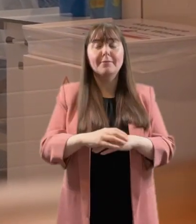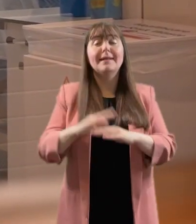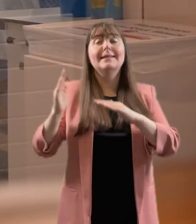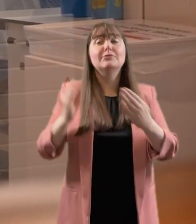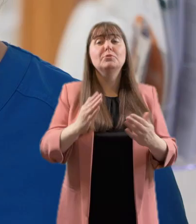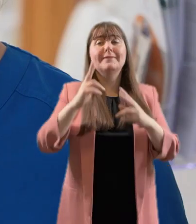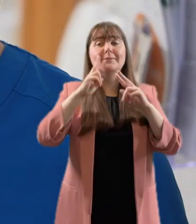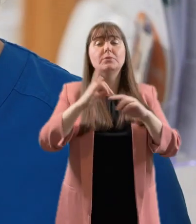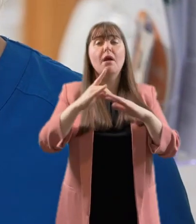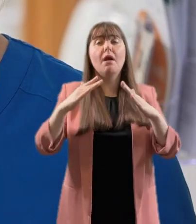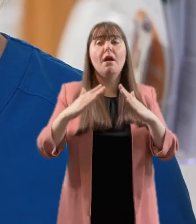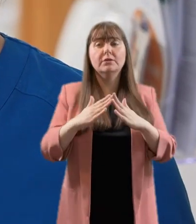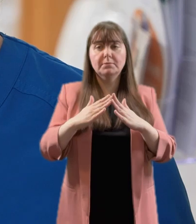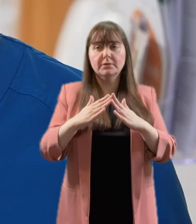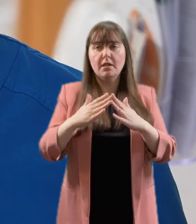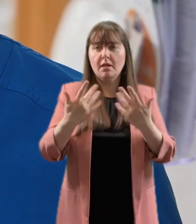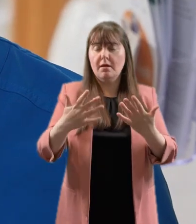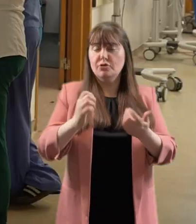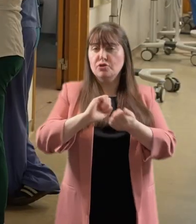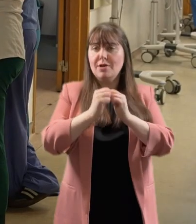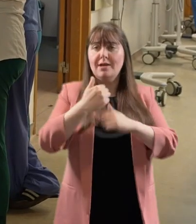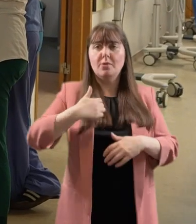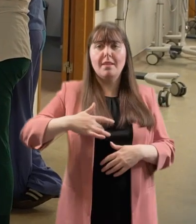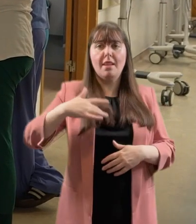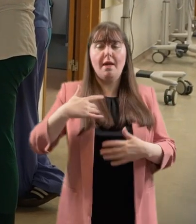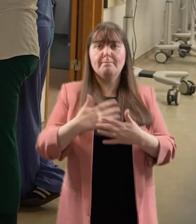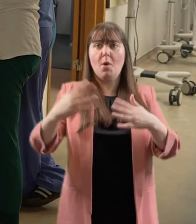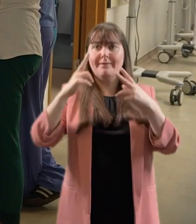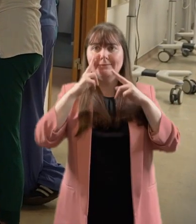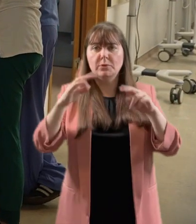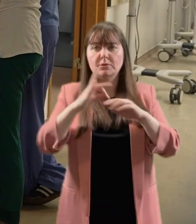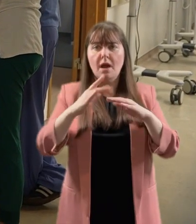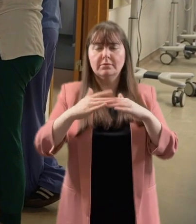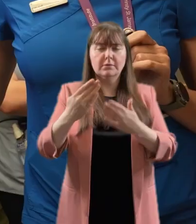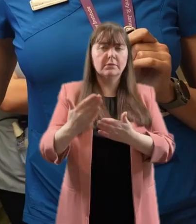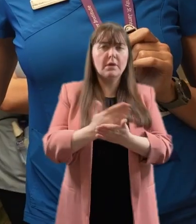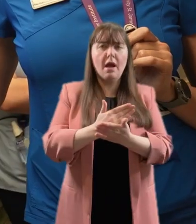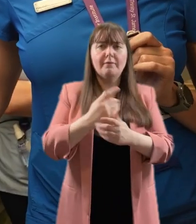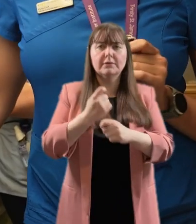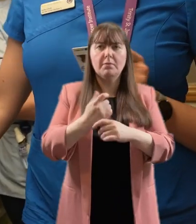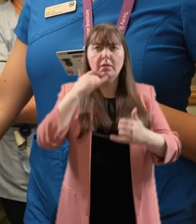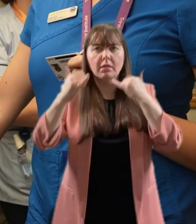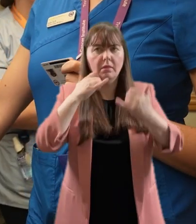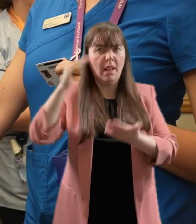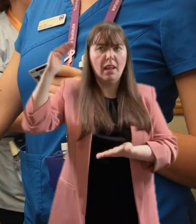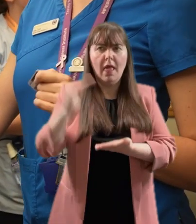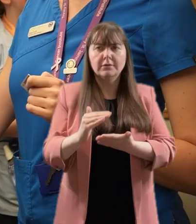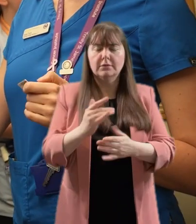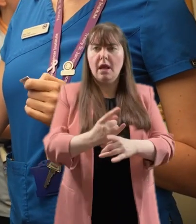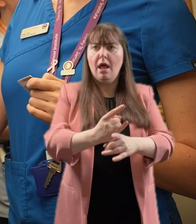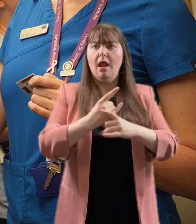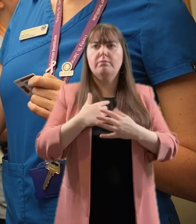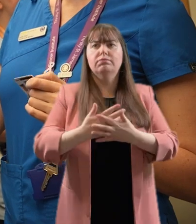care. The introduction of the visual hospital board has made our lives a lot easier. To make everything more visual in the hospital, it saves a lot of phone calls.